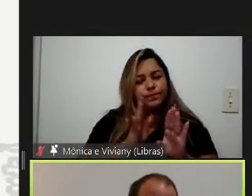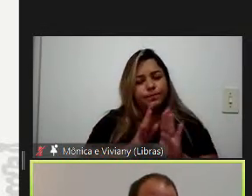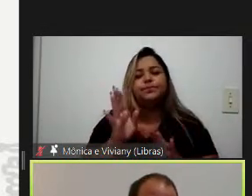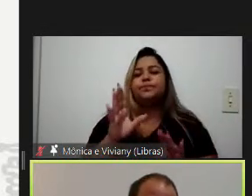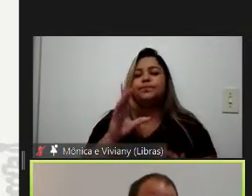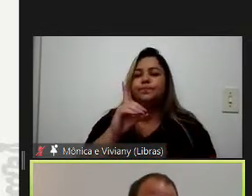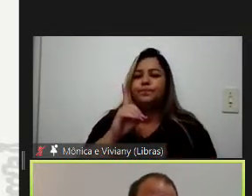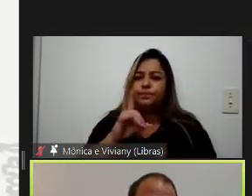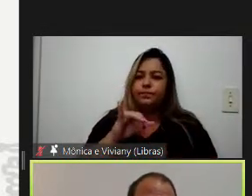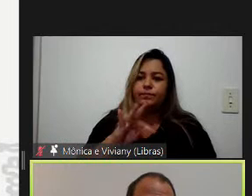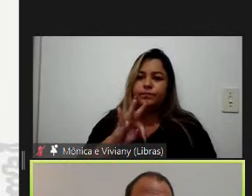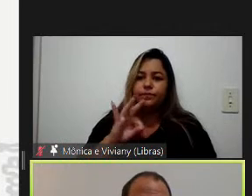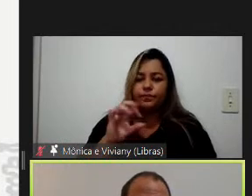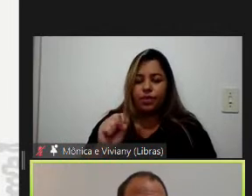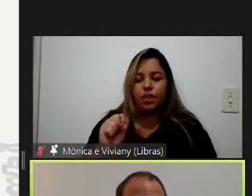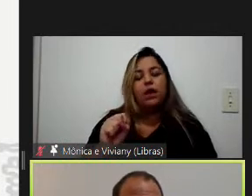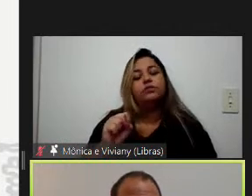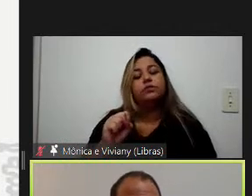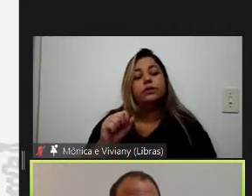educational settings.